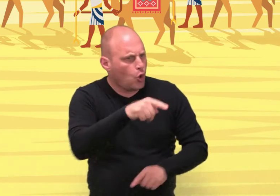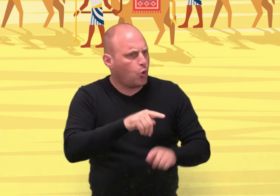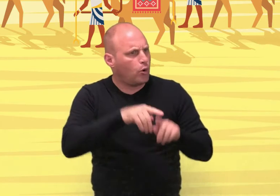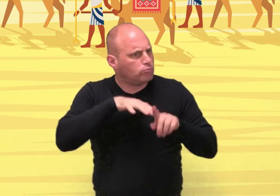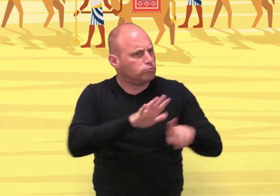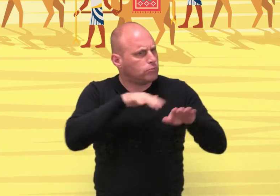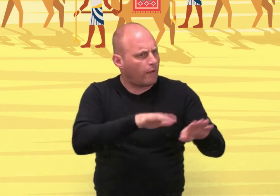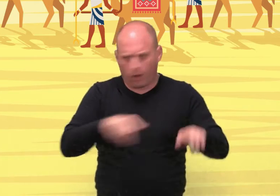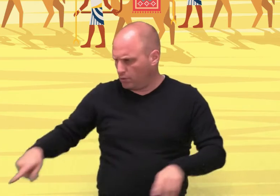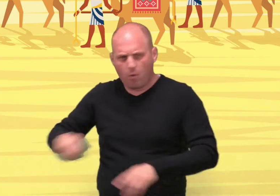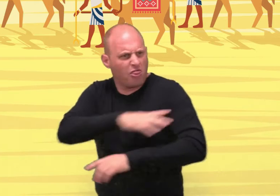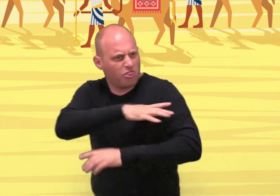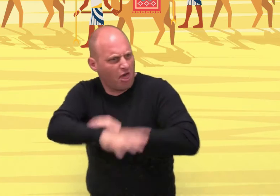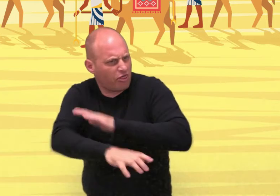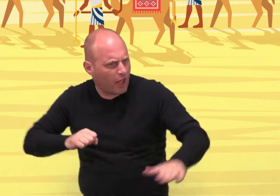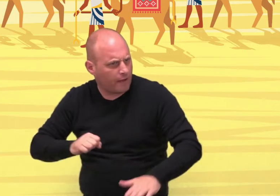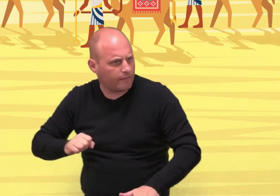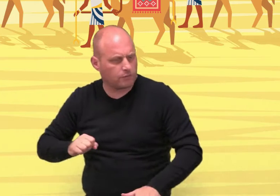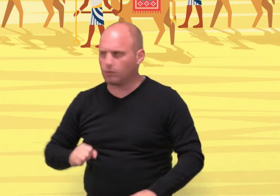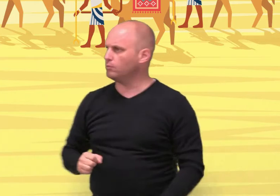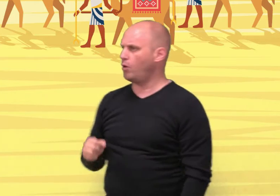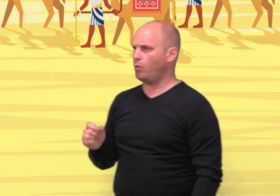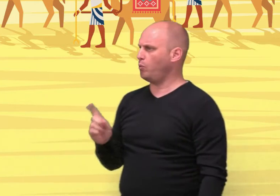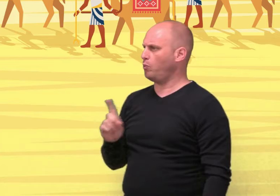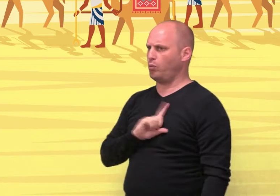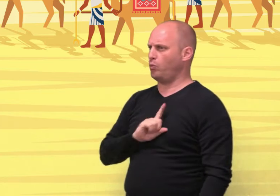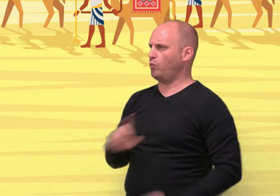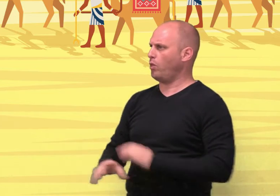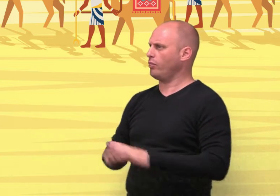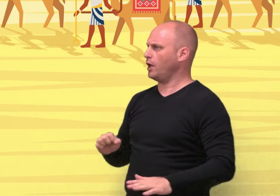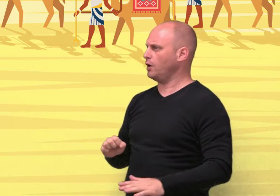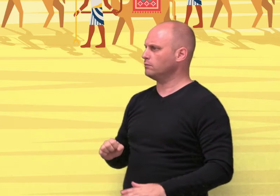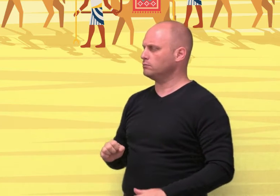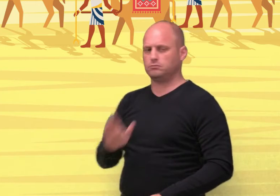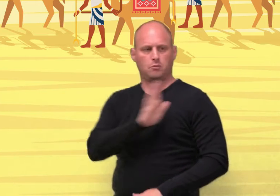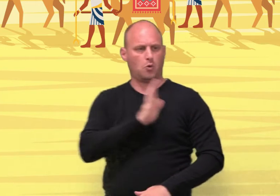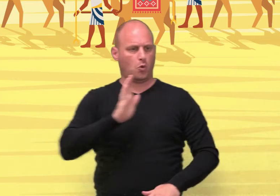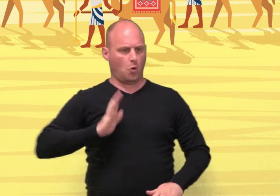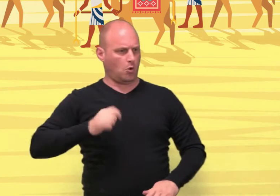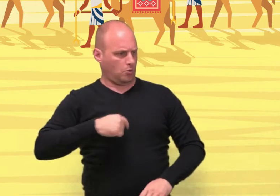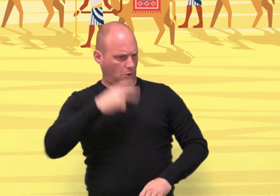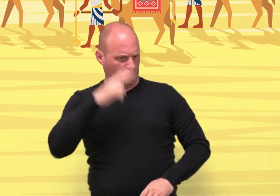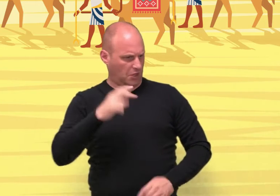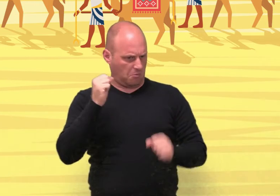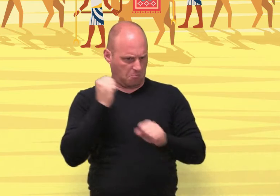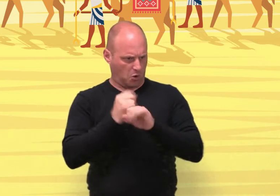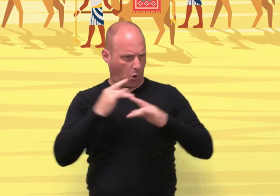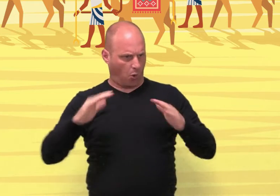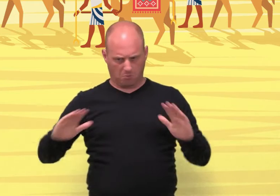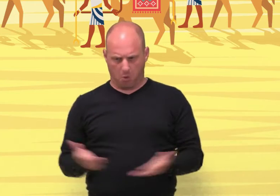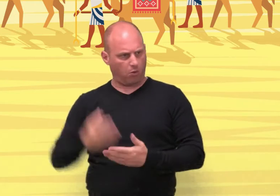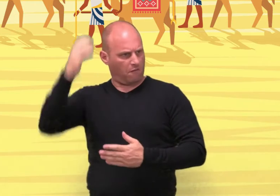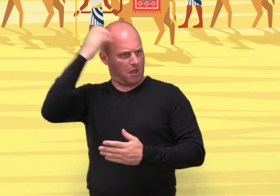him, said, "What is it that you have missed?" The soldiers said, "We have missed the golden bowl of the king, and for